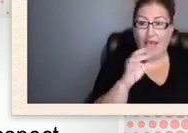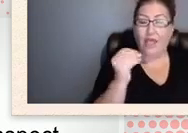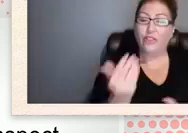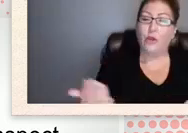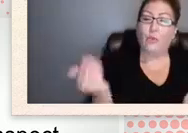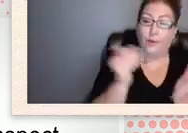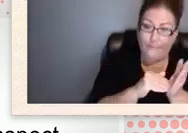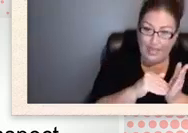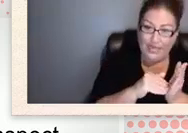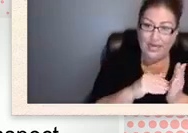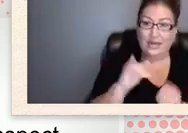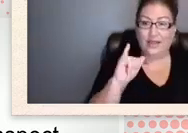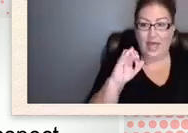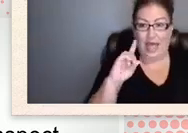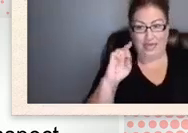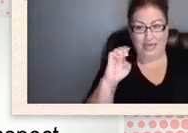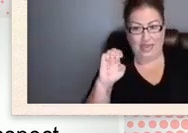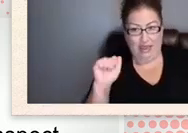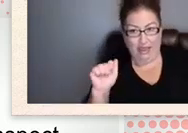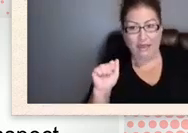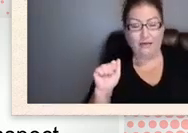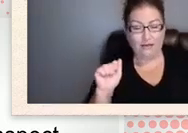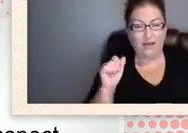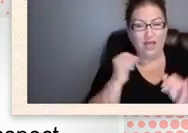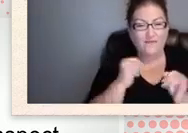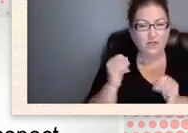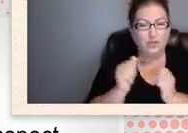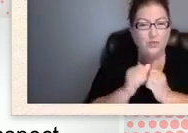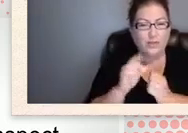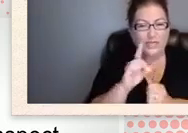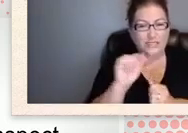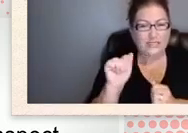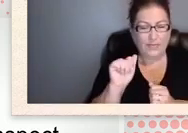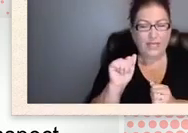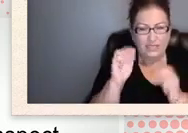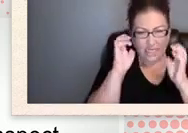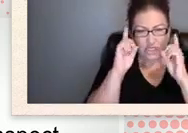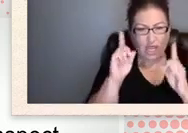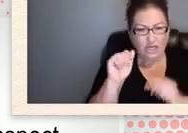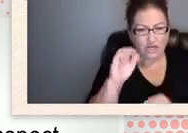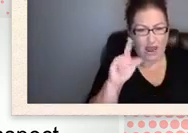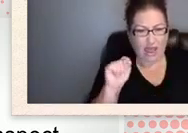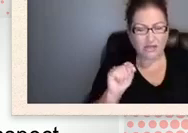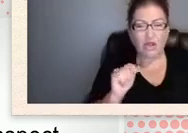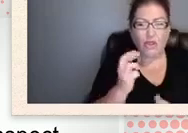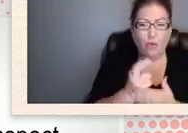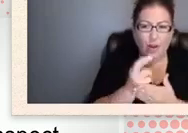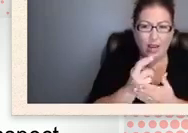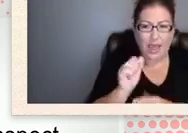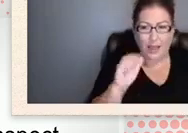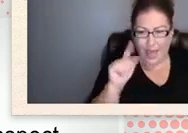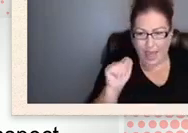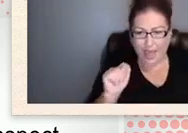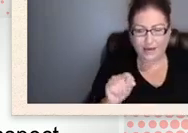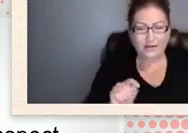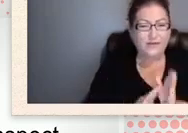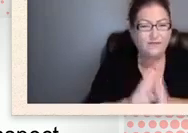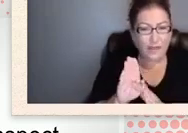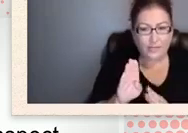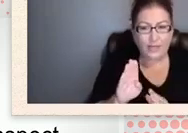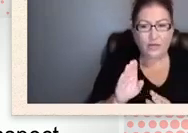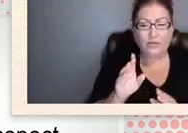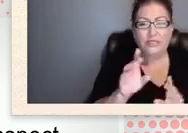the IDEA, Individuals with Disabilities Education Act, the Rehab Act, the Developmental Disabilities Act. These